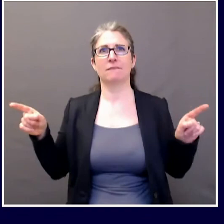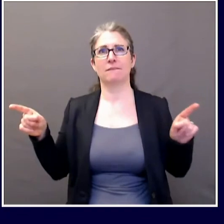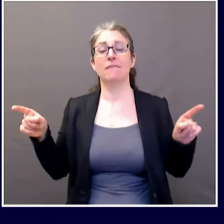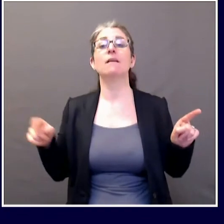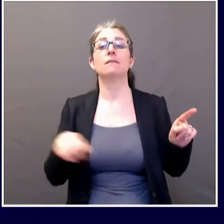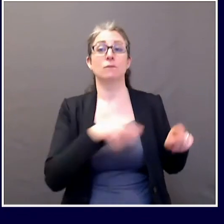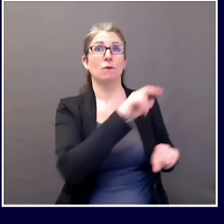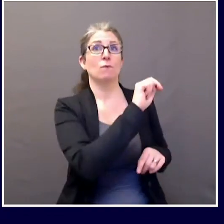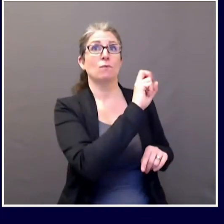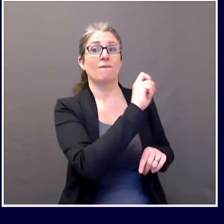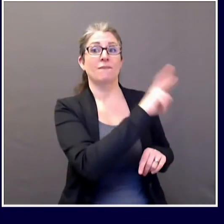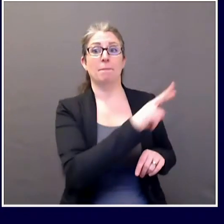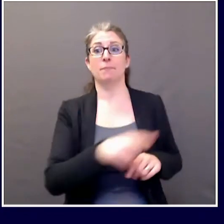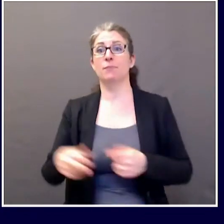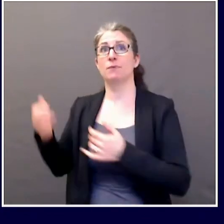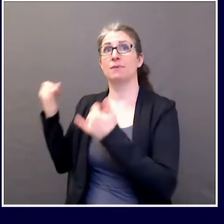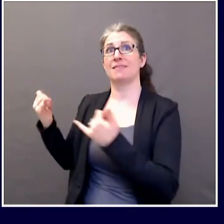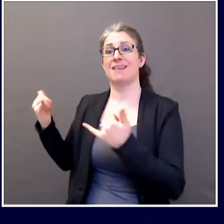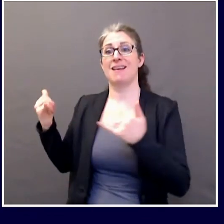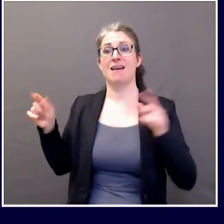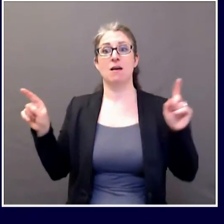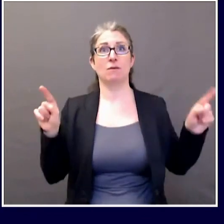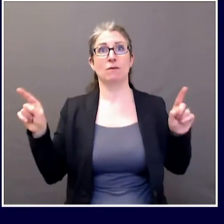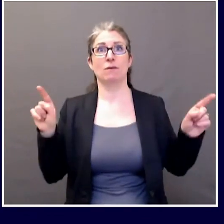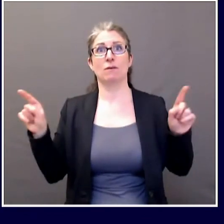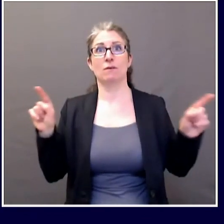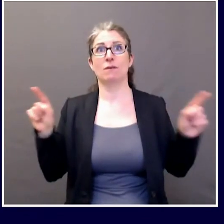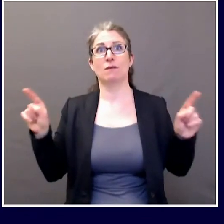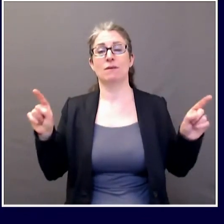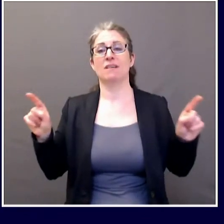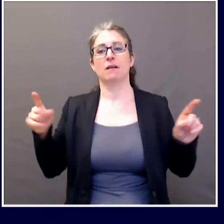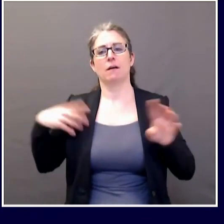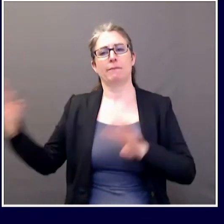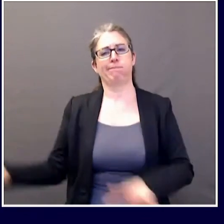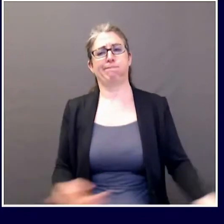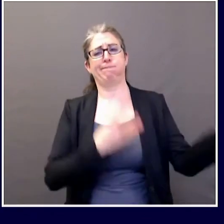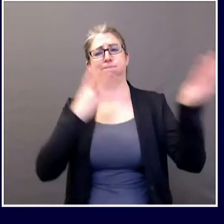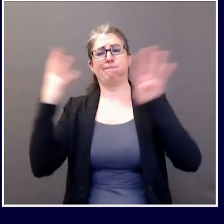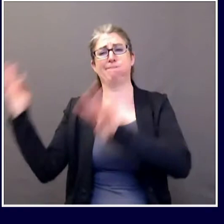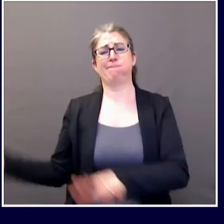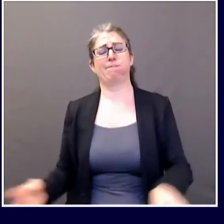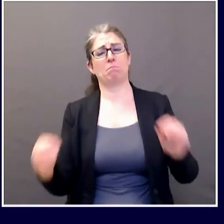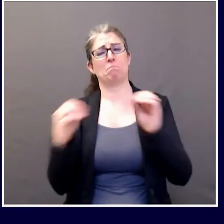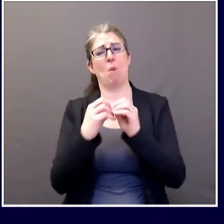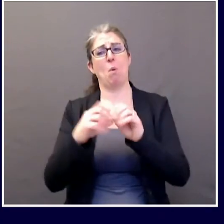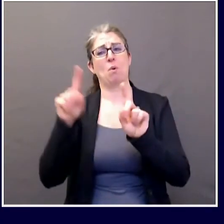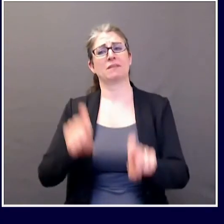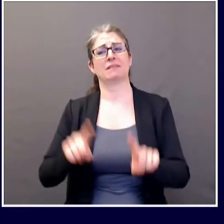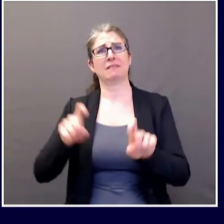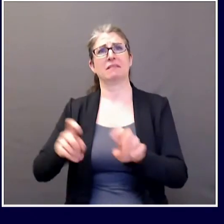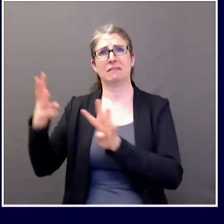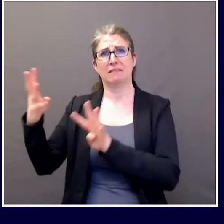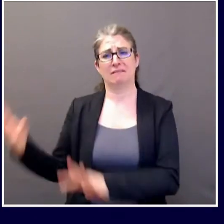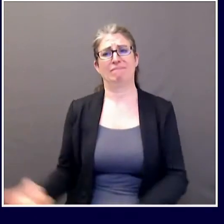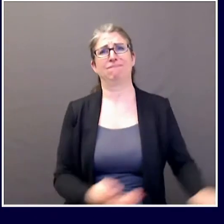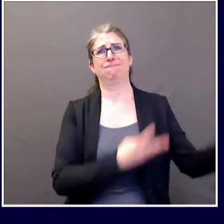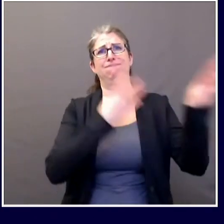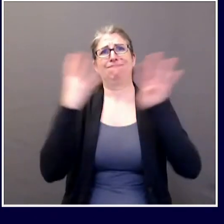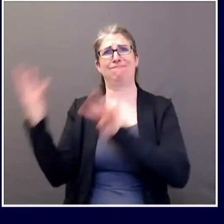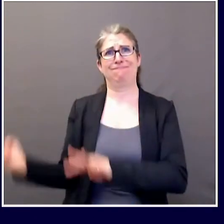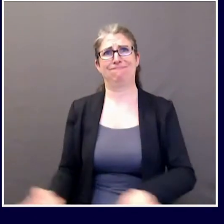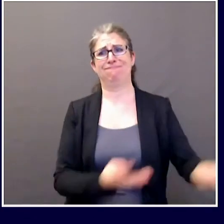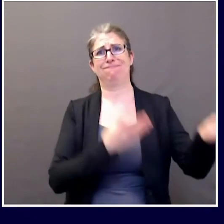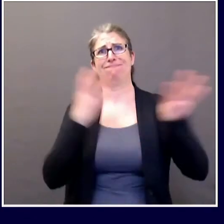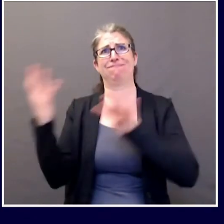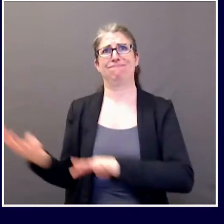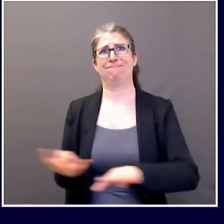pandemic. And our positivity rate is correspondingly lower than it was. So we're doing more testing now with